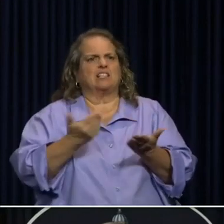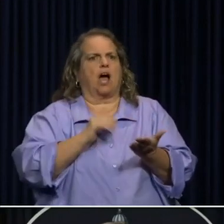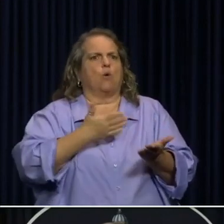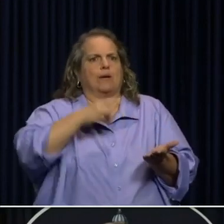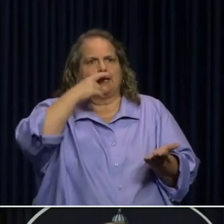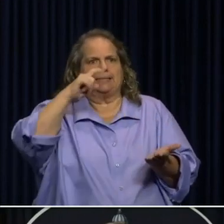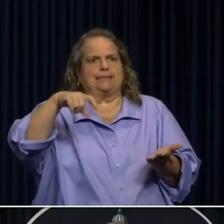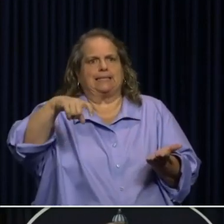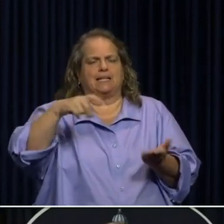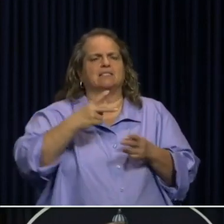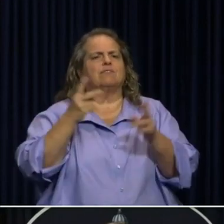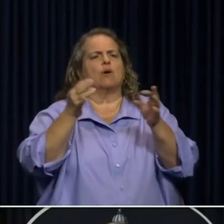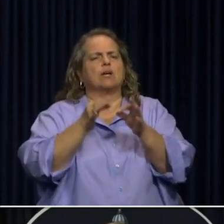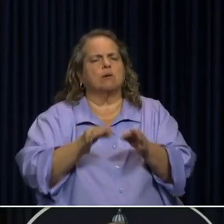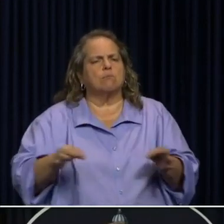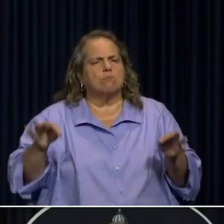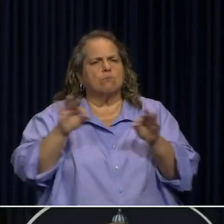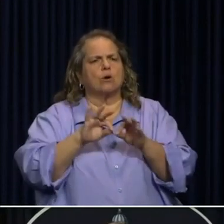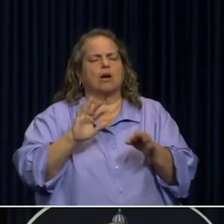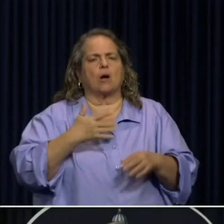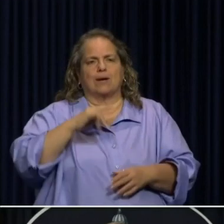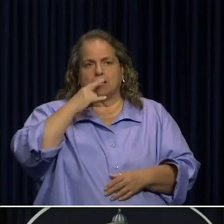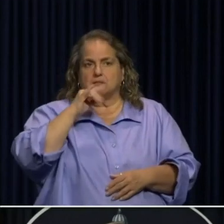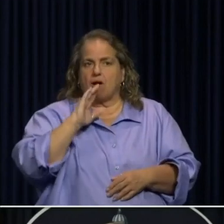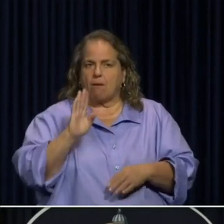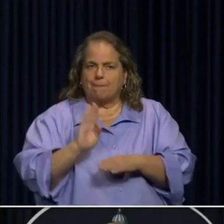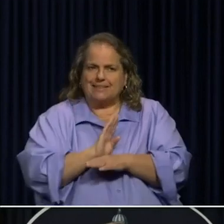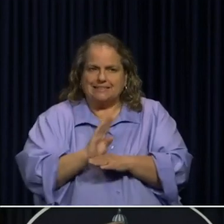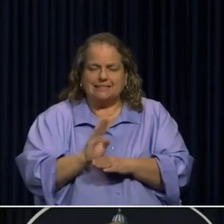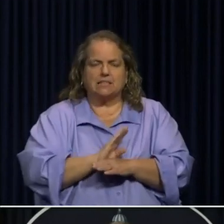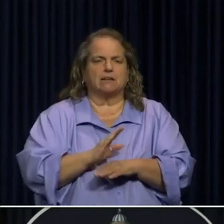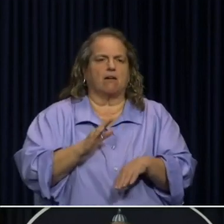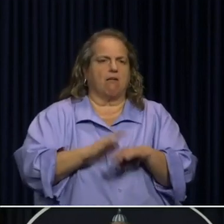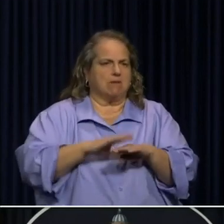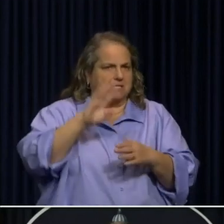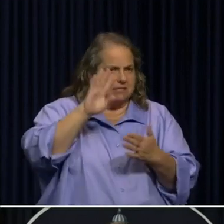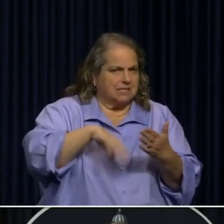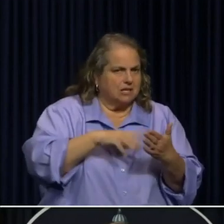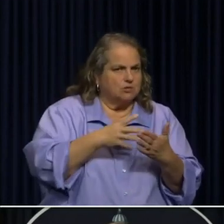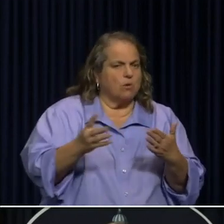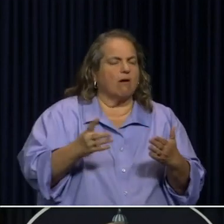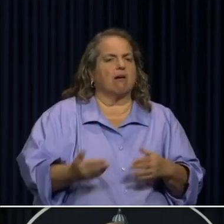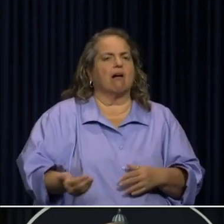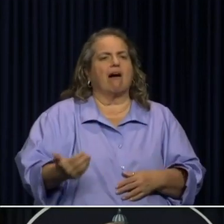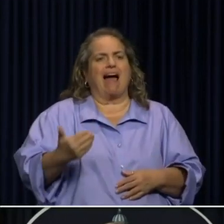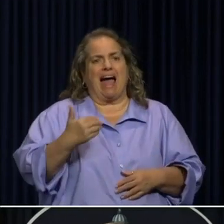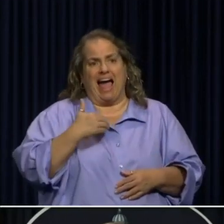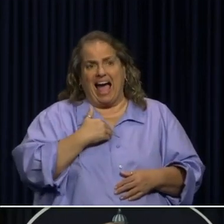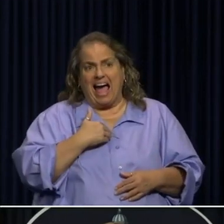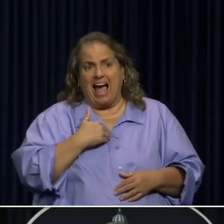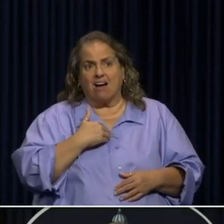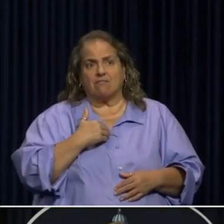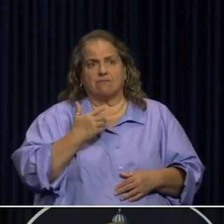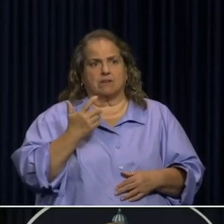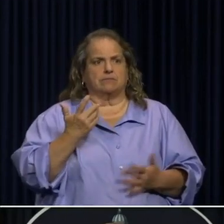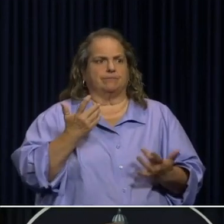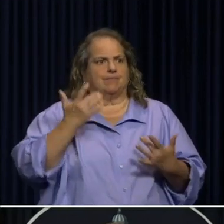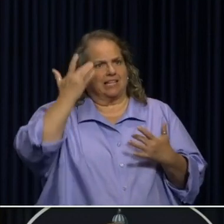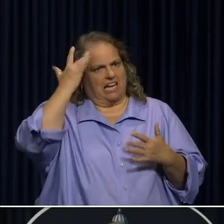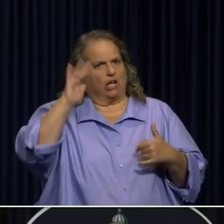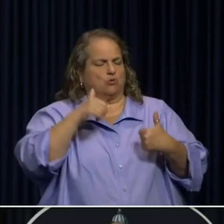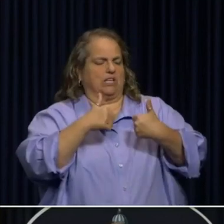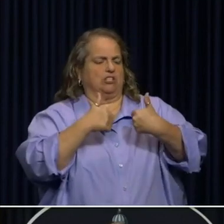very important that our kids are busy, are on a schedule, have intellectually